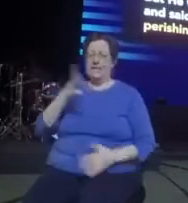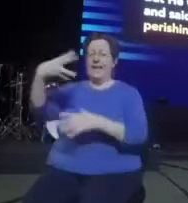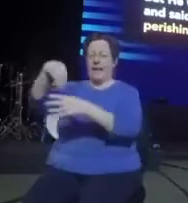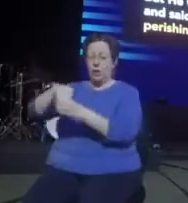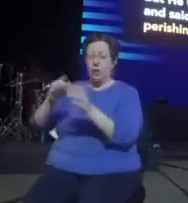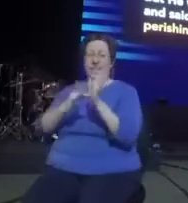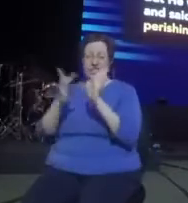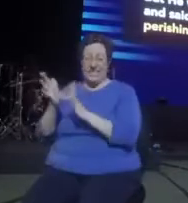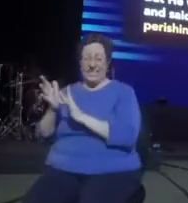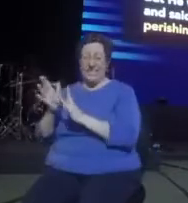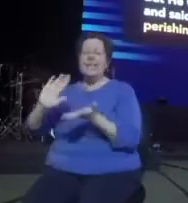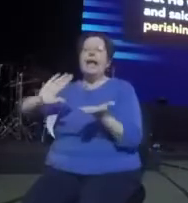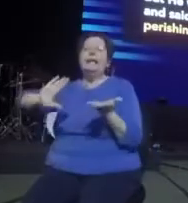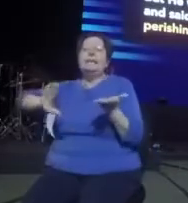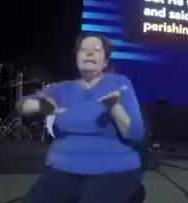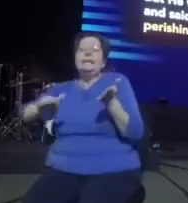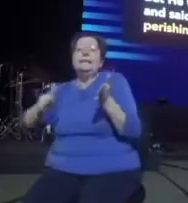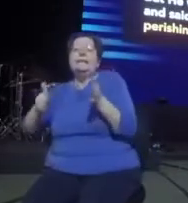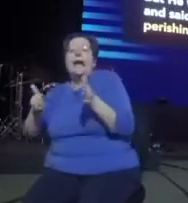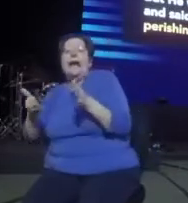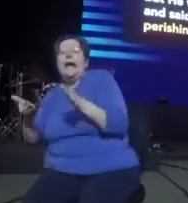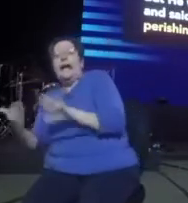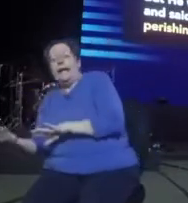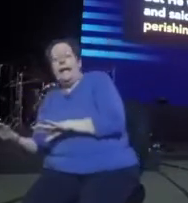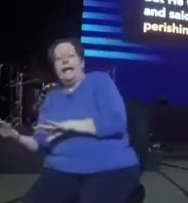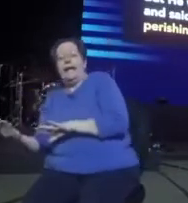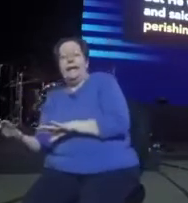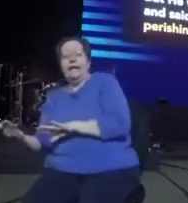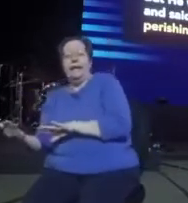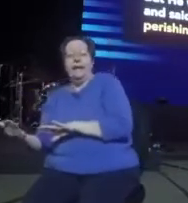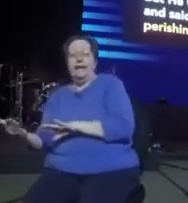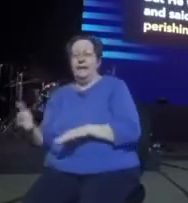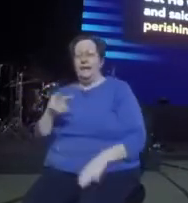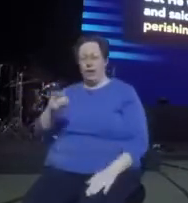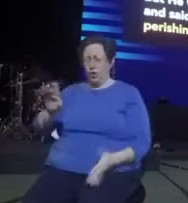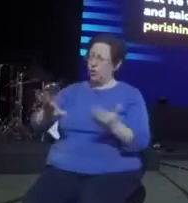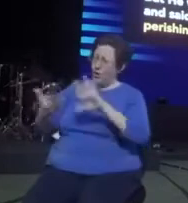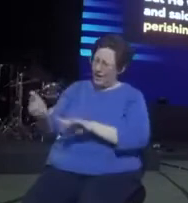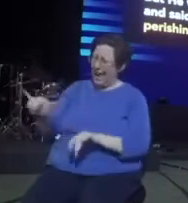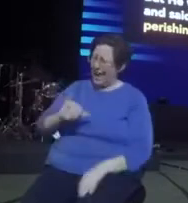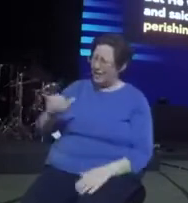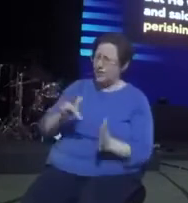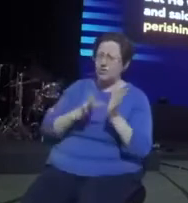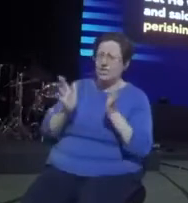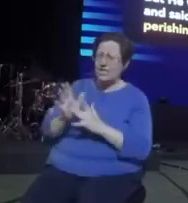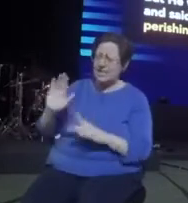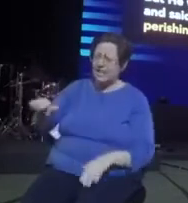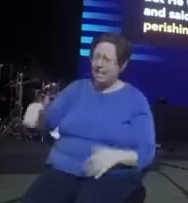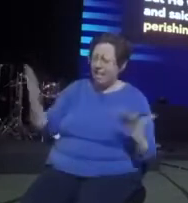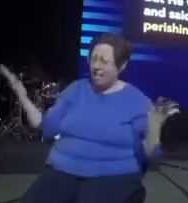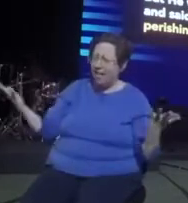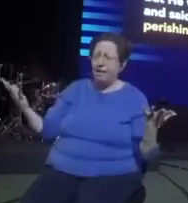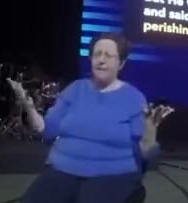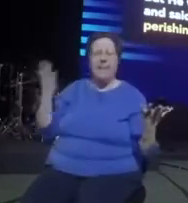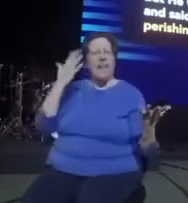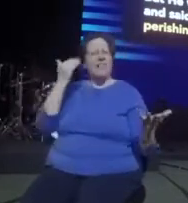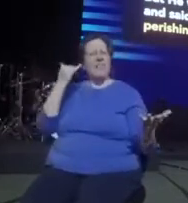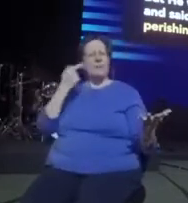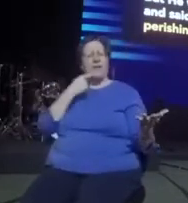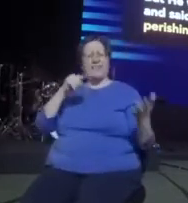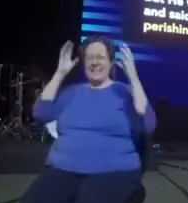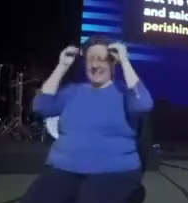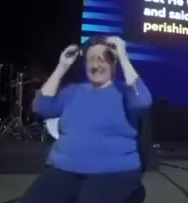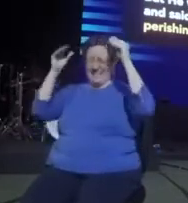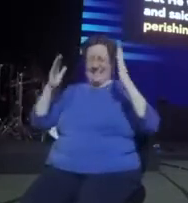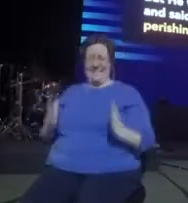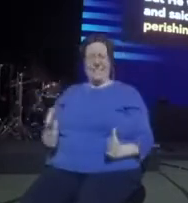boat, perishing, not just us, and you not to, you're going to perish too, Jesus. And that's why they called him